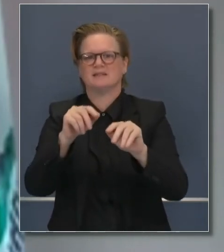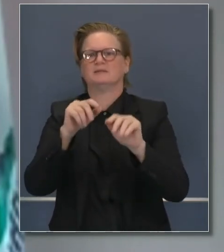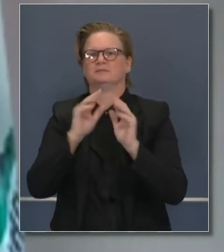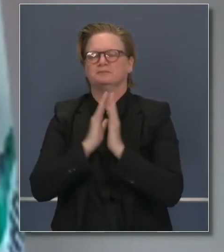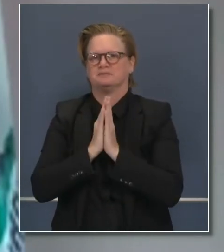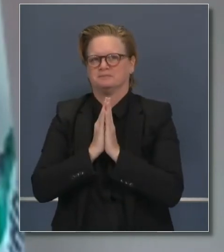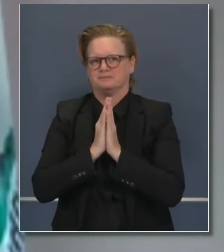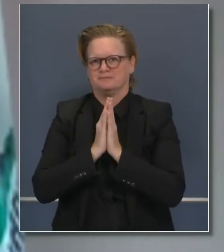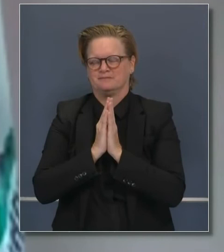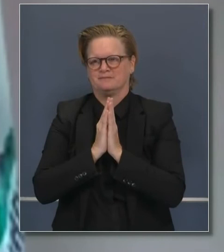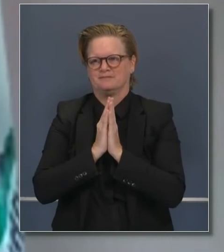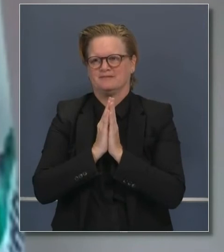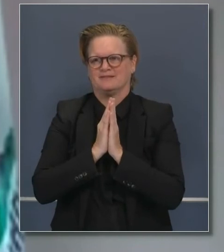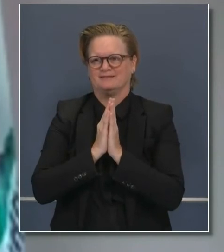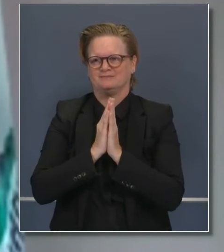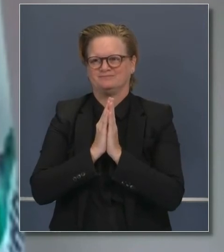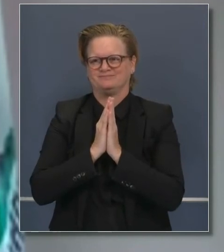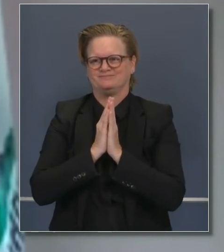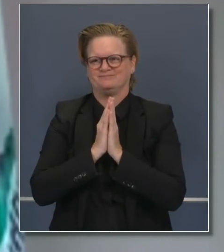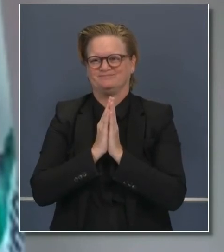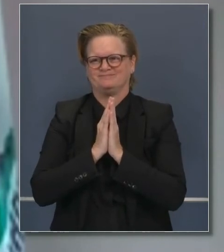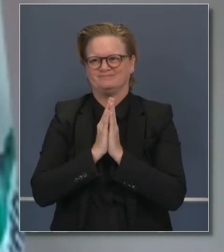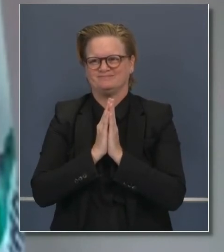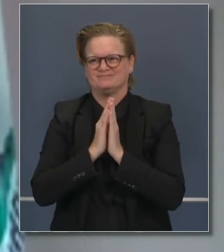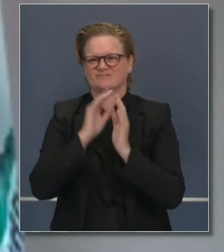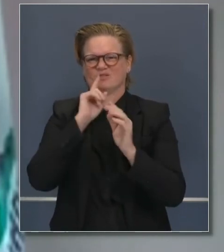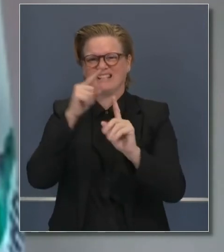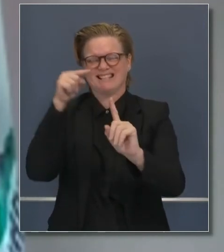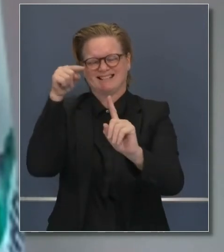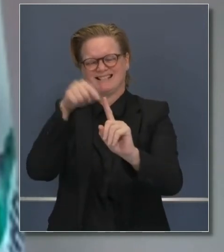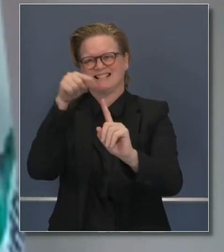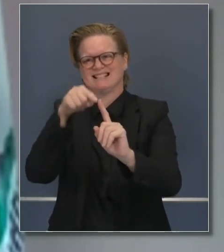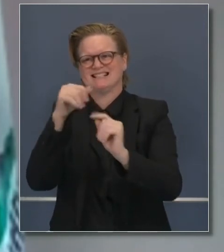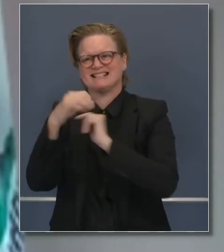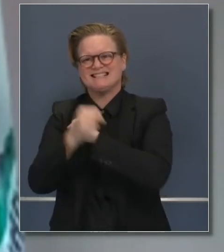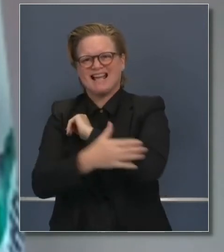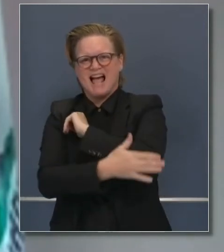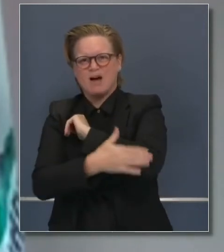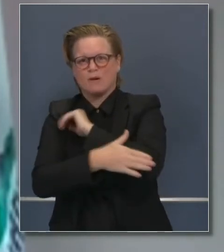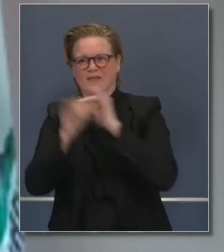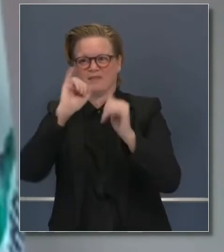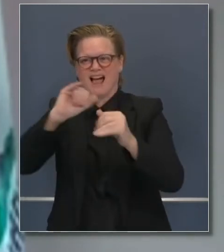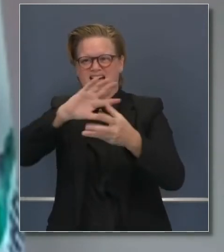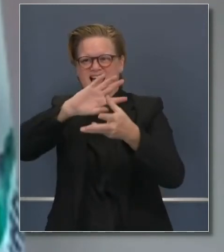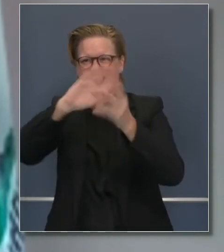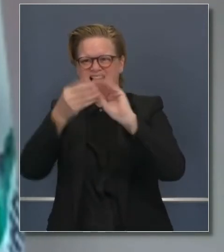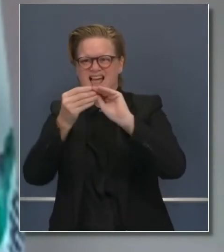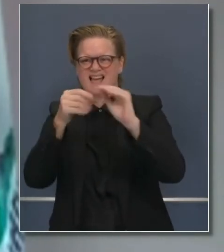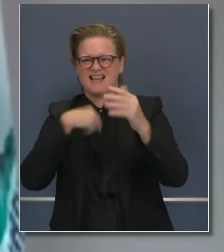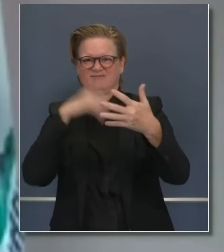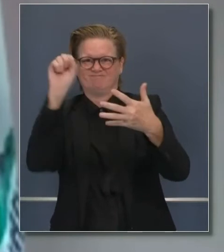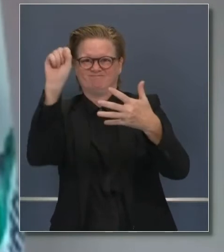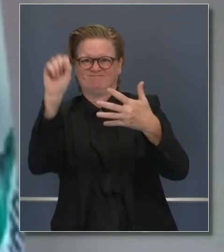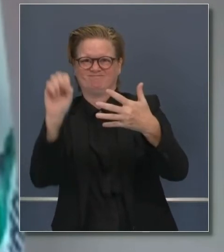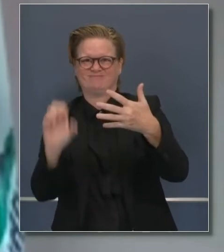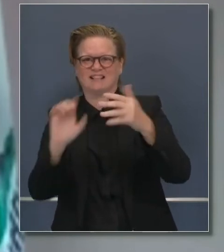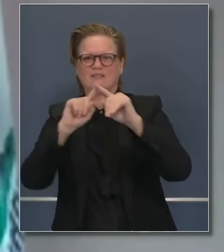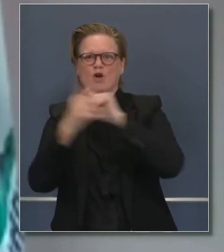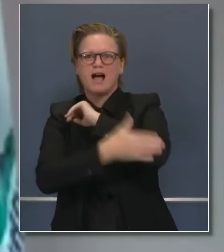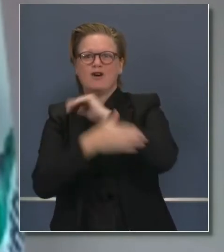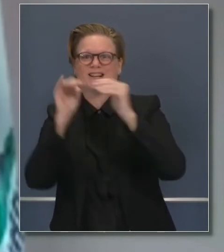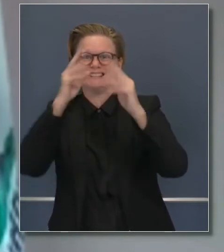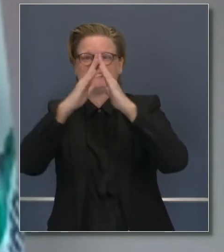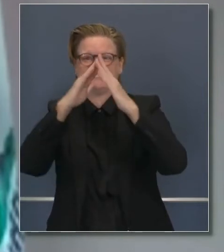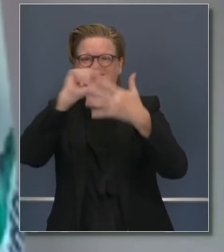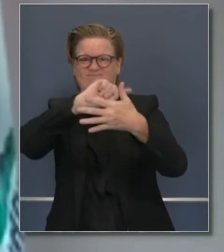county data, into a tier within our blueprint. So as we said, the governor explained it, this is part of our emergency brake. It's